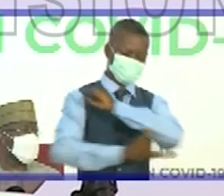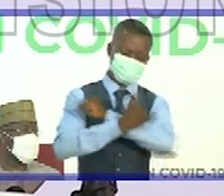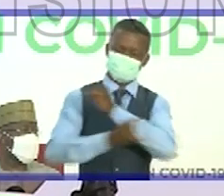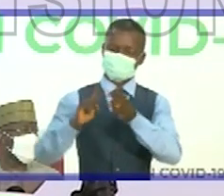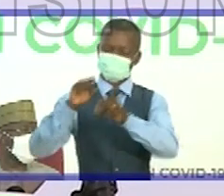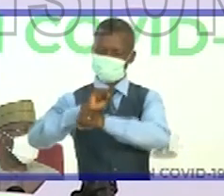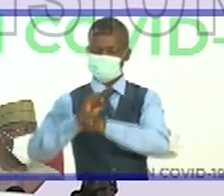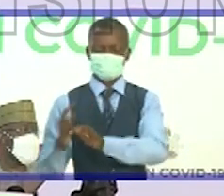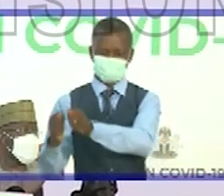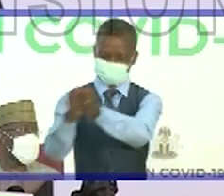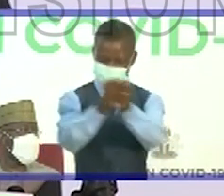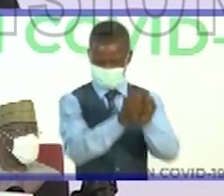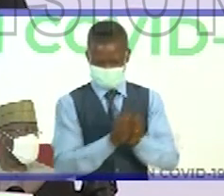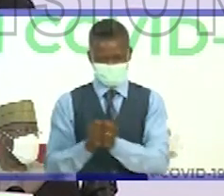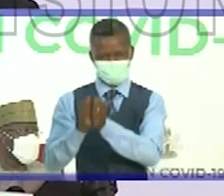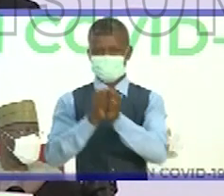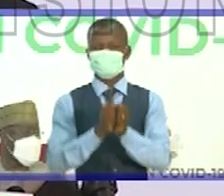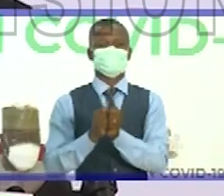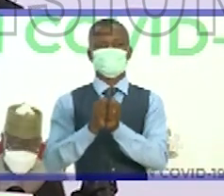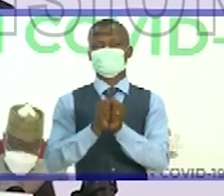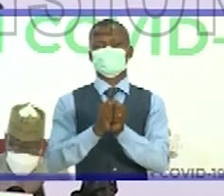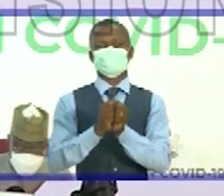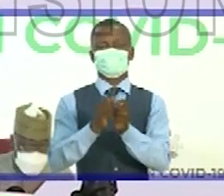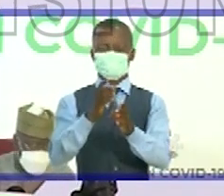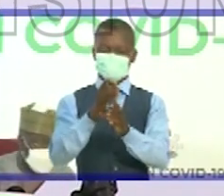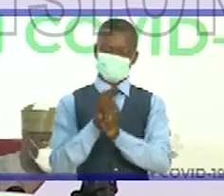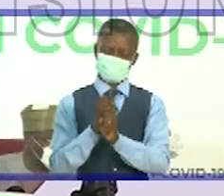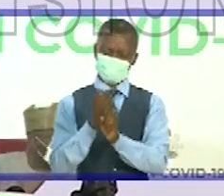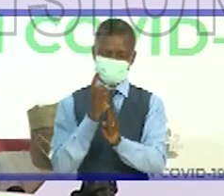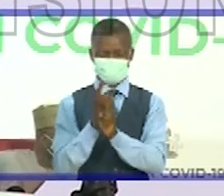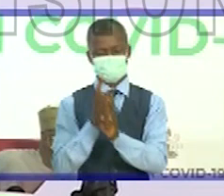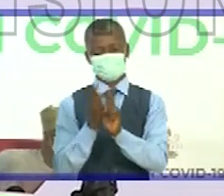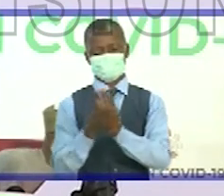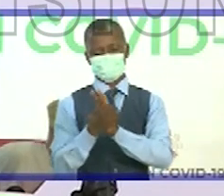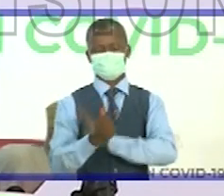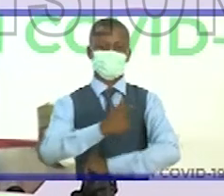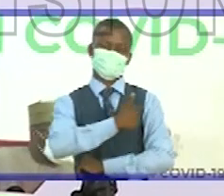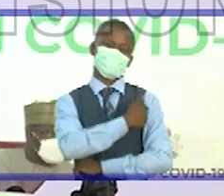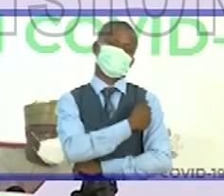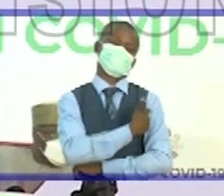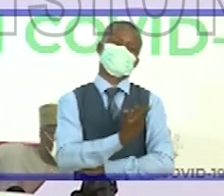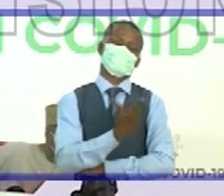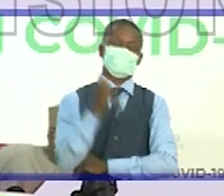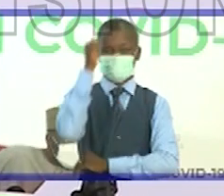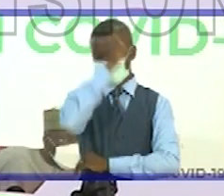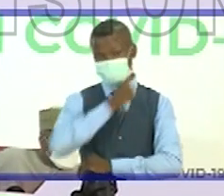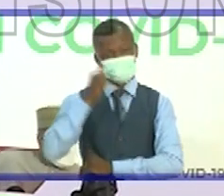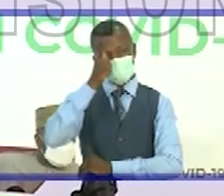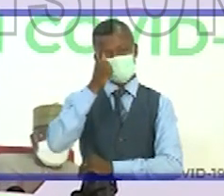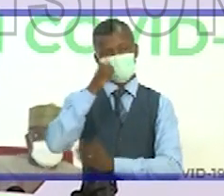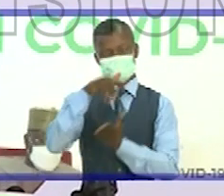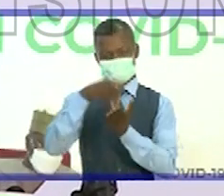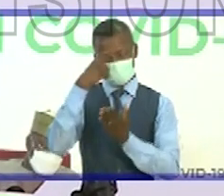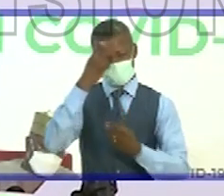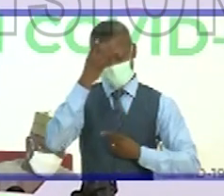coordinating equitable access for vaccines. Africa CDC is now leading and coordinating our